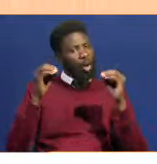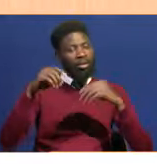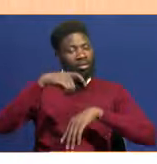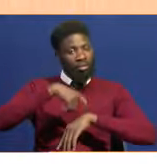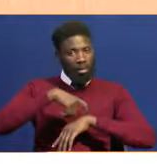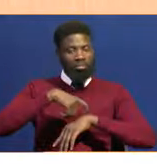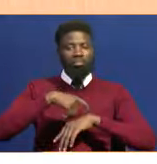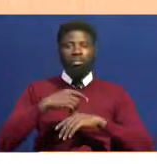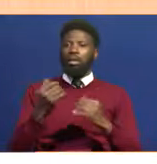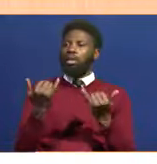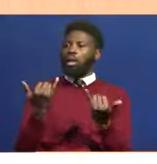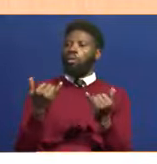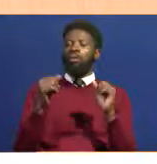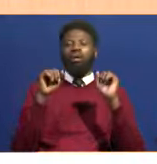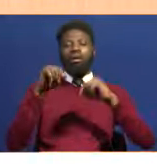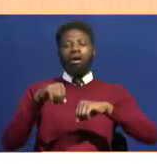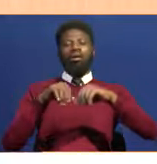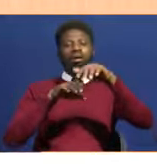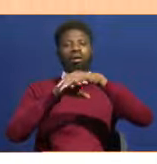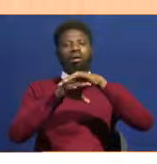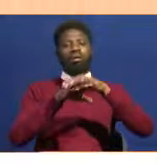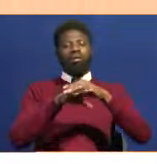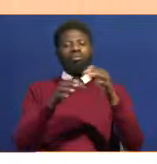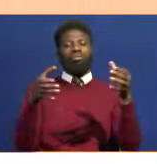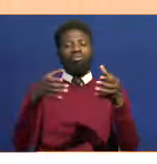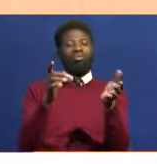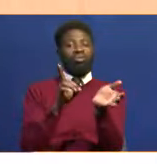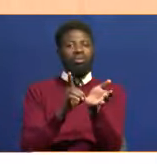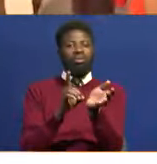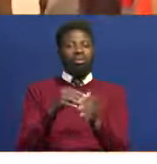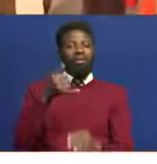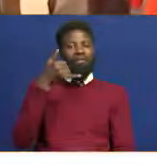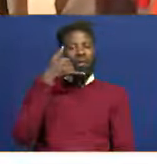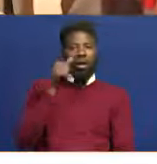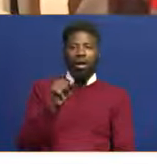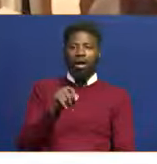extended time, they have access to doctors on their mobile when they need it.